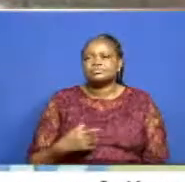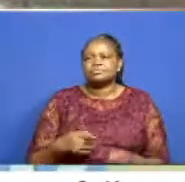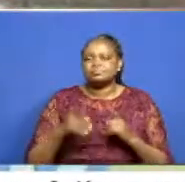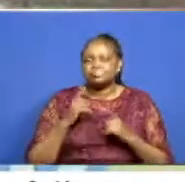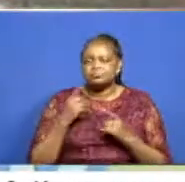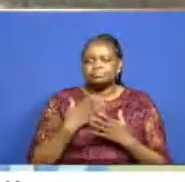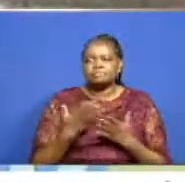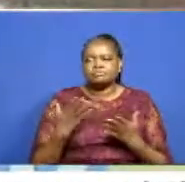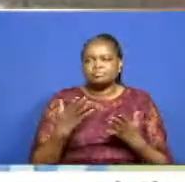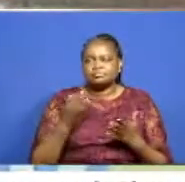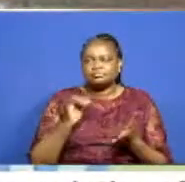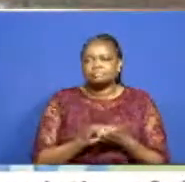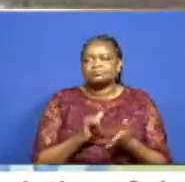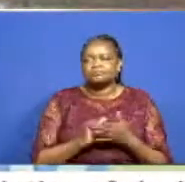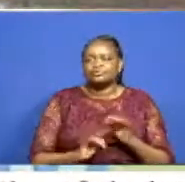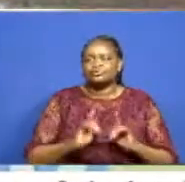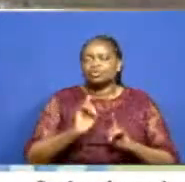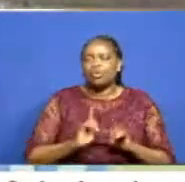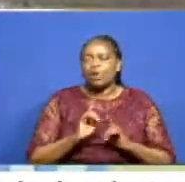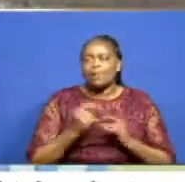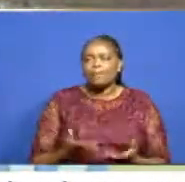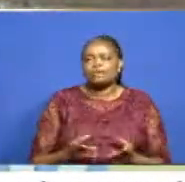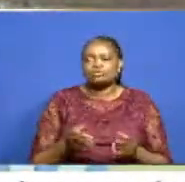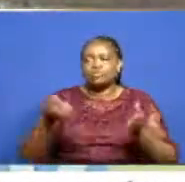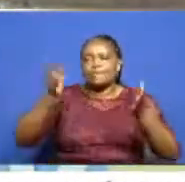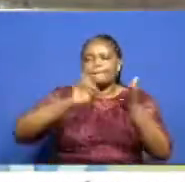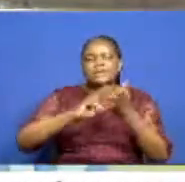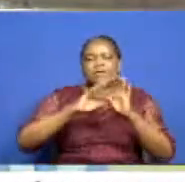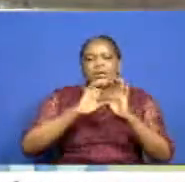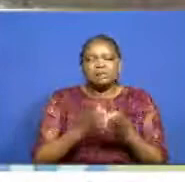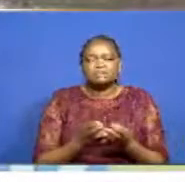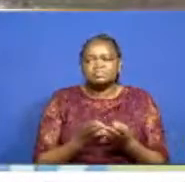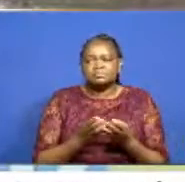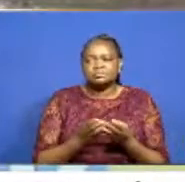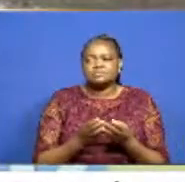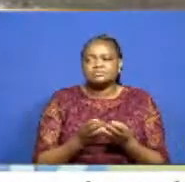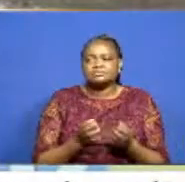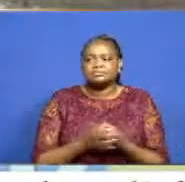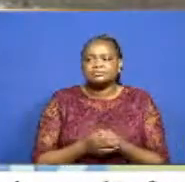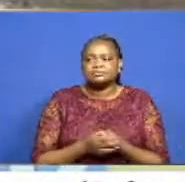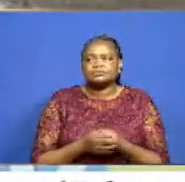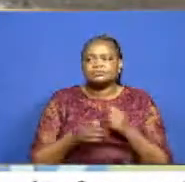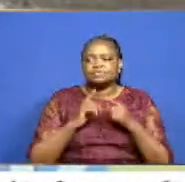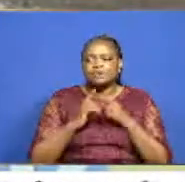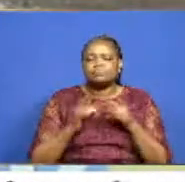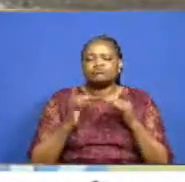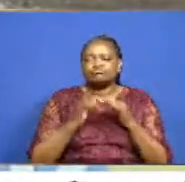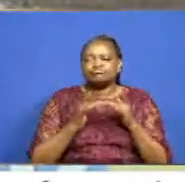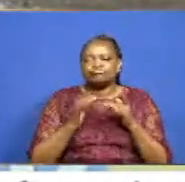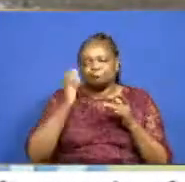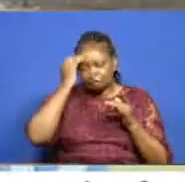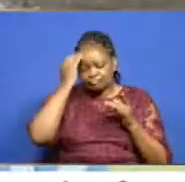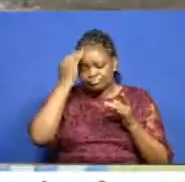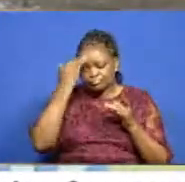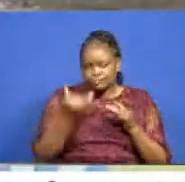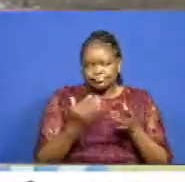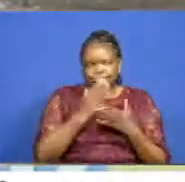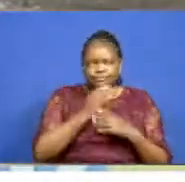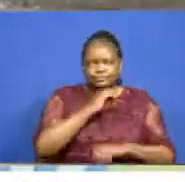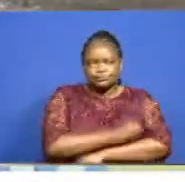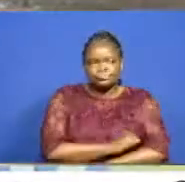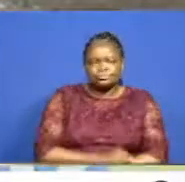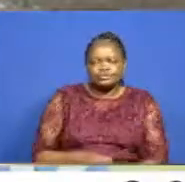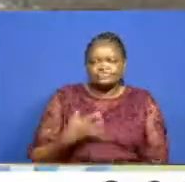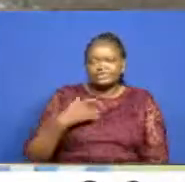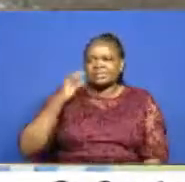hot button, the issue of repeating of classes. I've brought in online education because for some schools, they felt they had